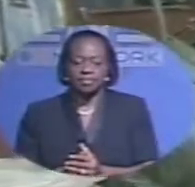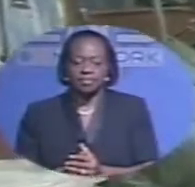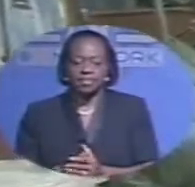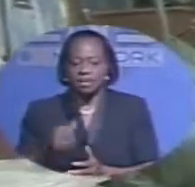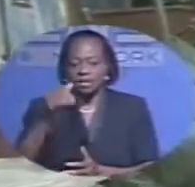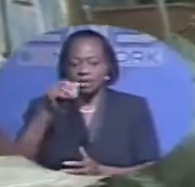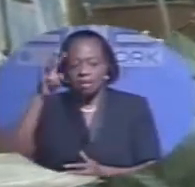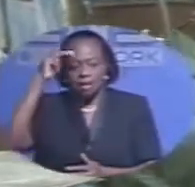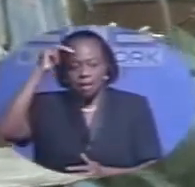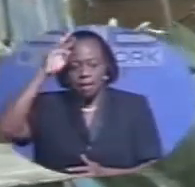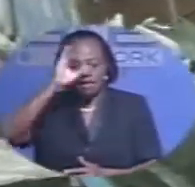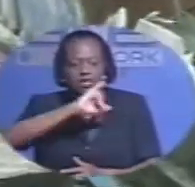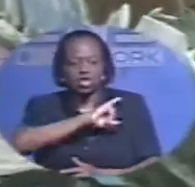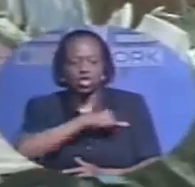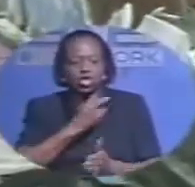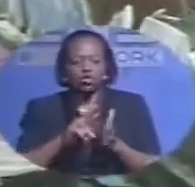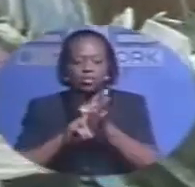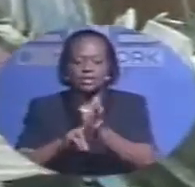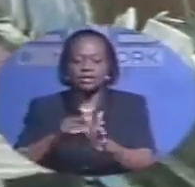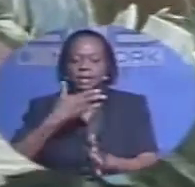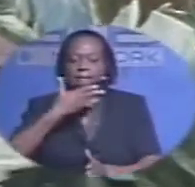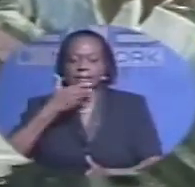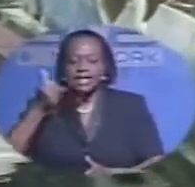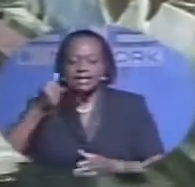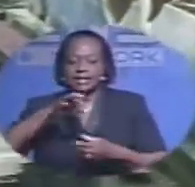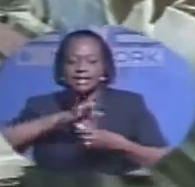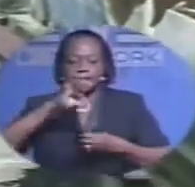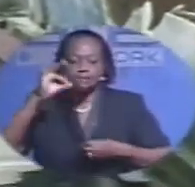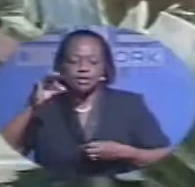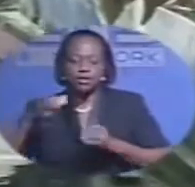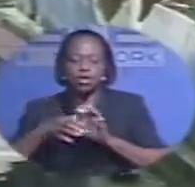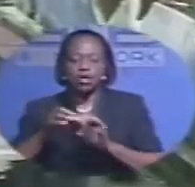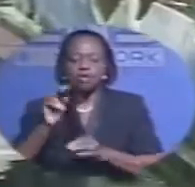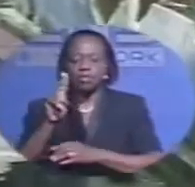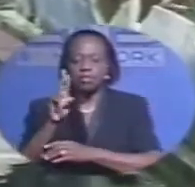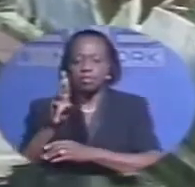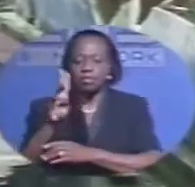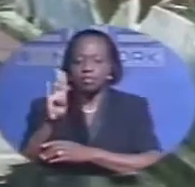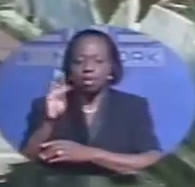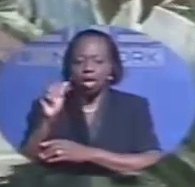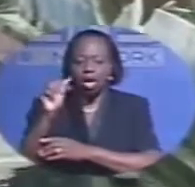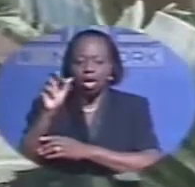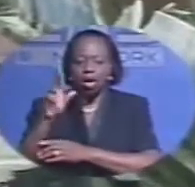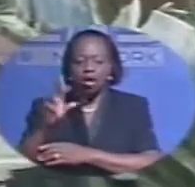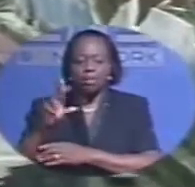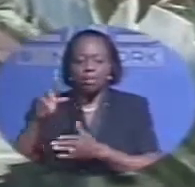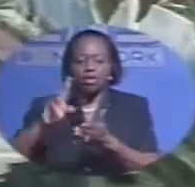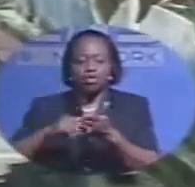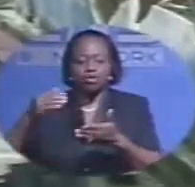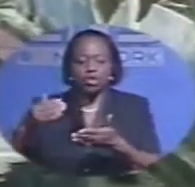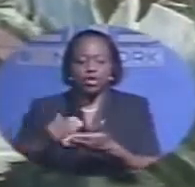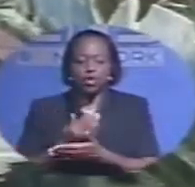Mr. Jones represents the best of the spirit of urban renewal to eradicate the blight of inner city communities, with